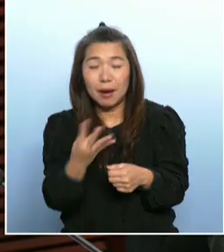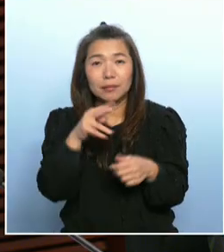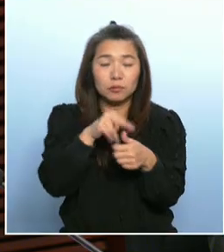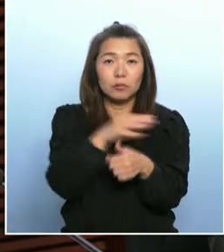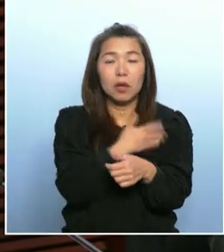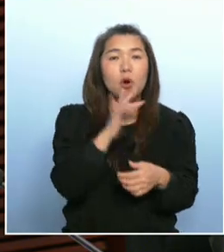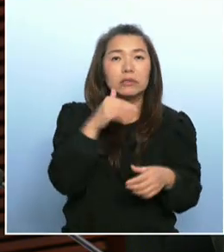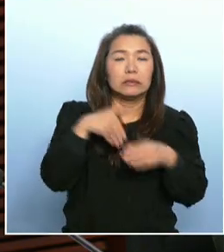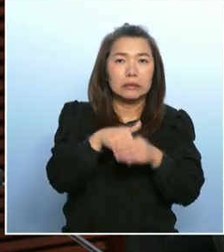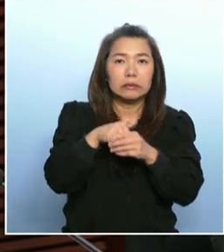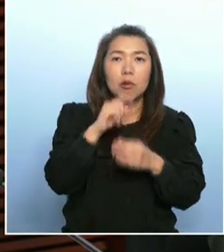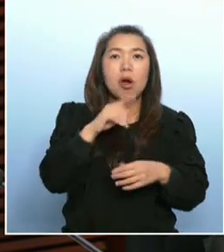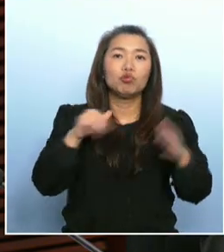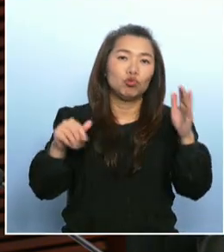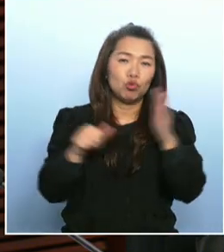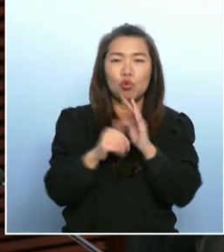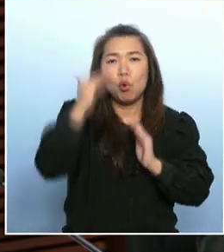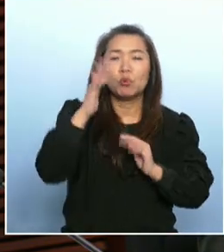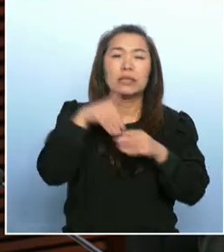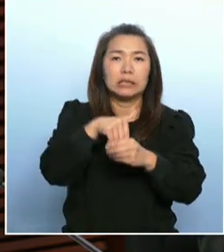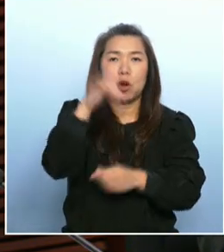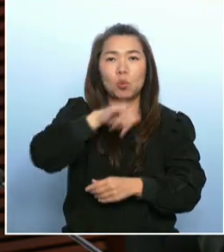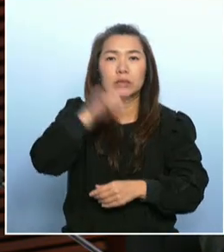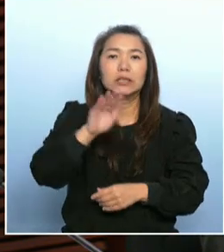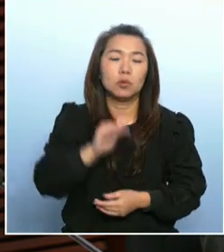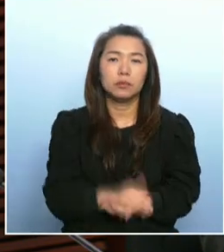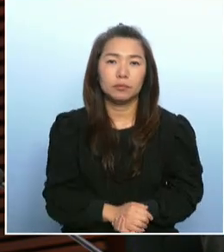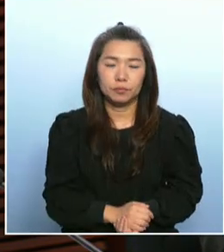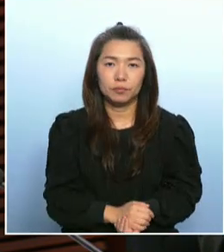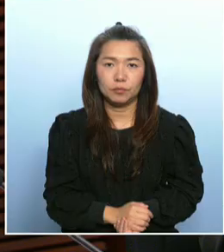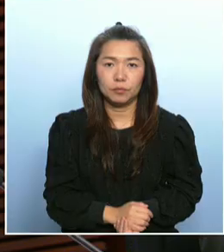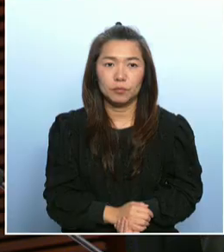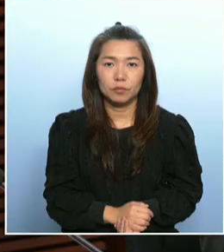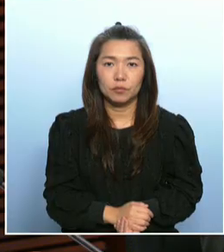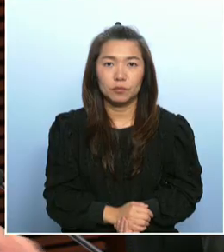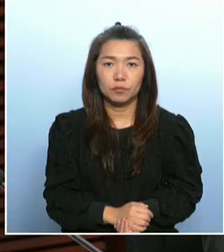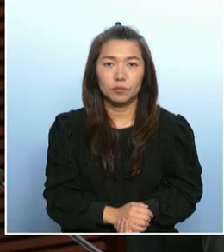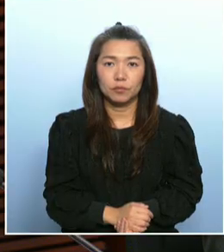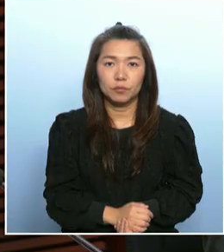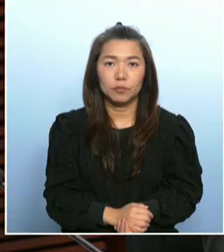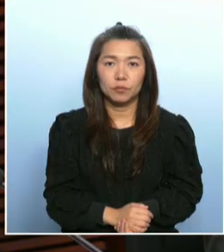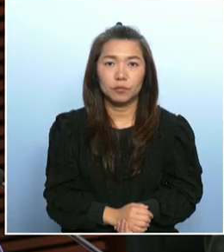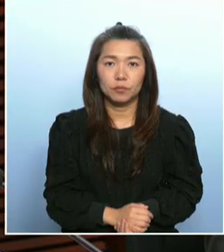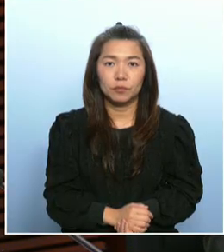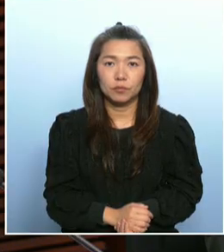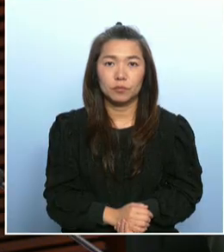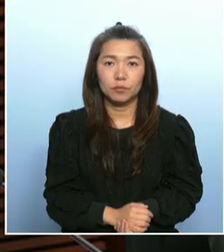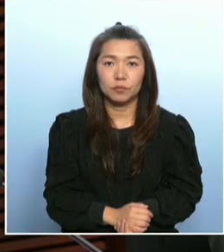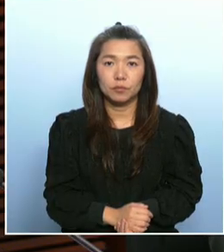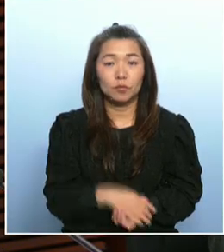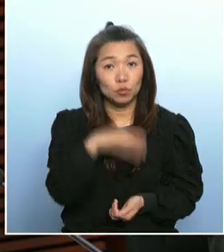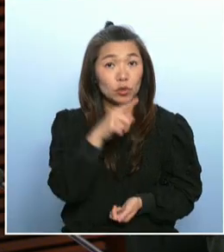care of more than one person with disabilities, the maximum amount of allowance is $6,000 per